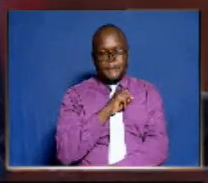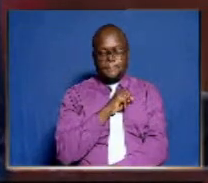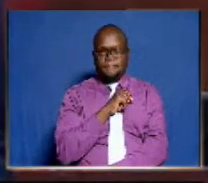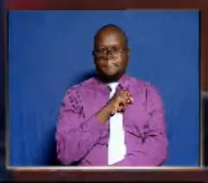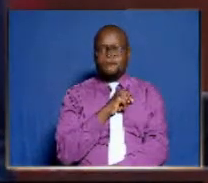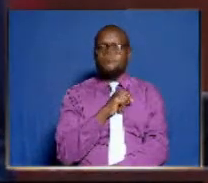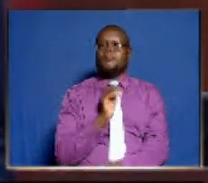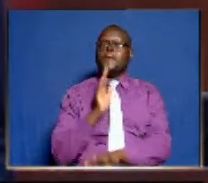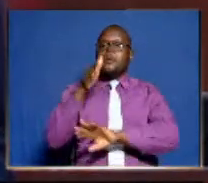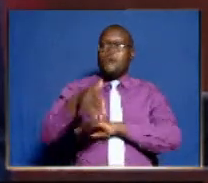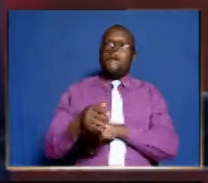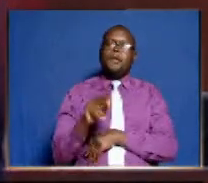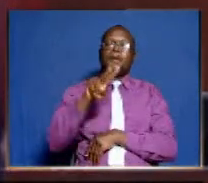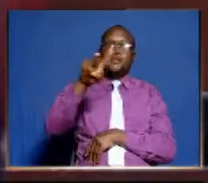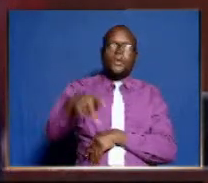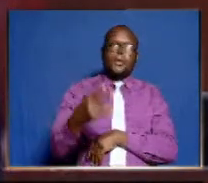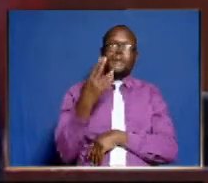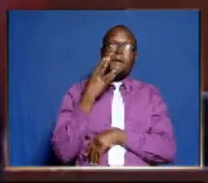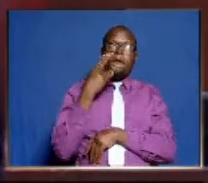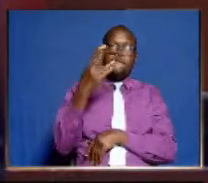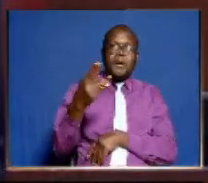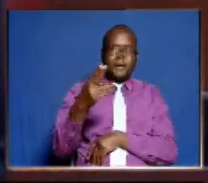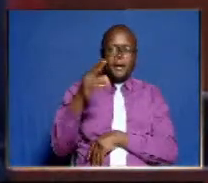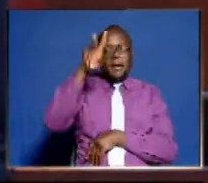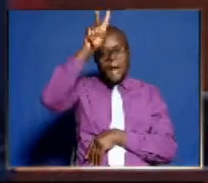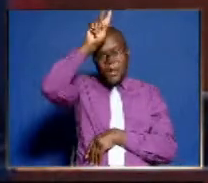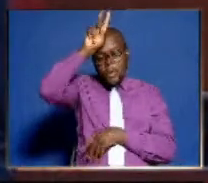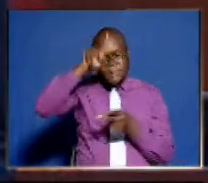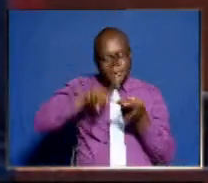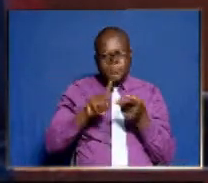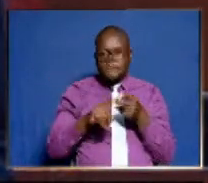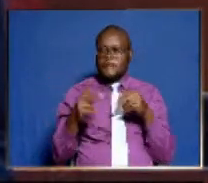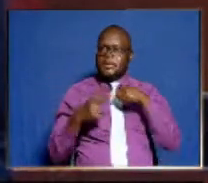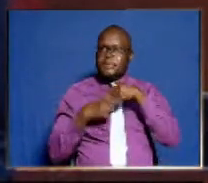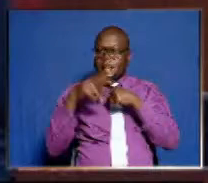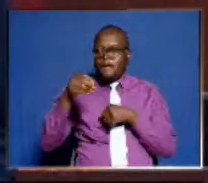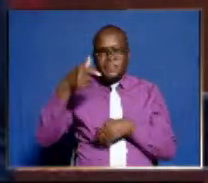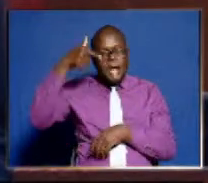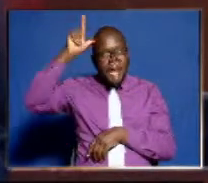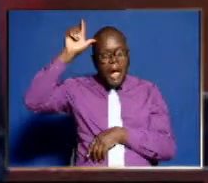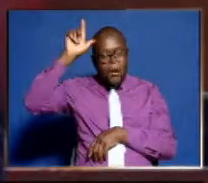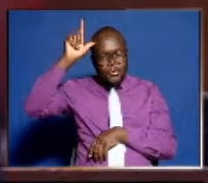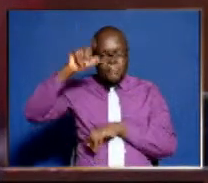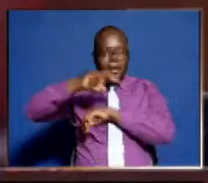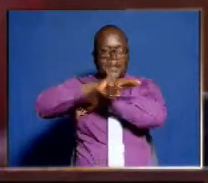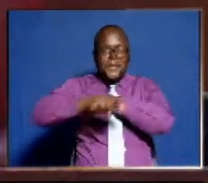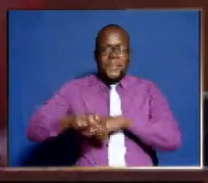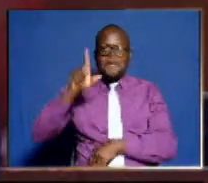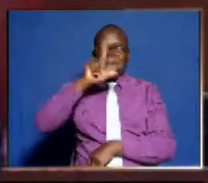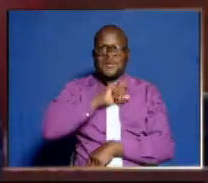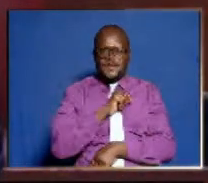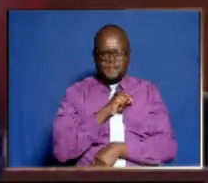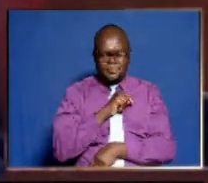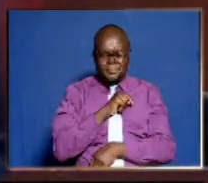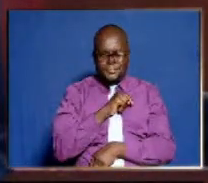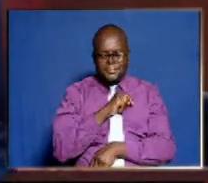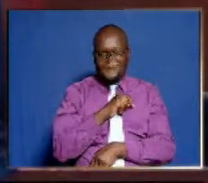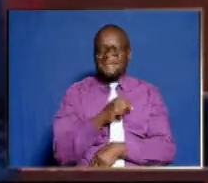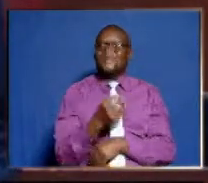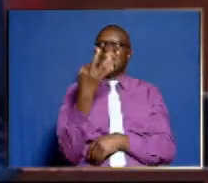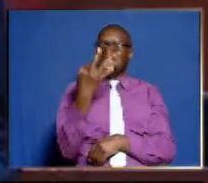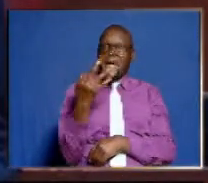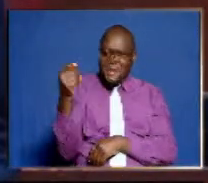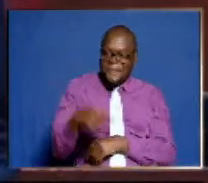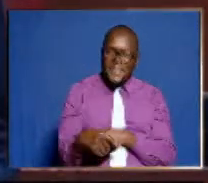over 2,400 goats and 70 cows were taken in red area. On that of